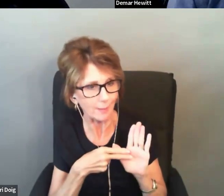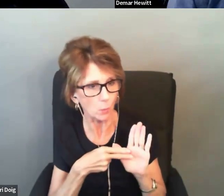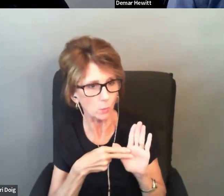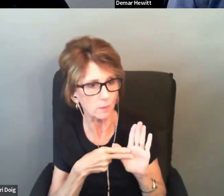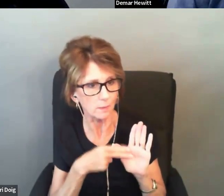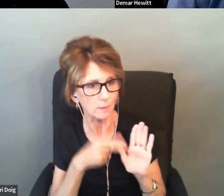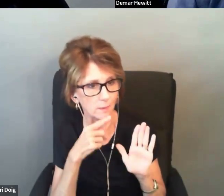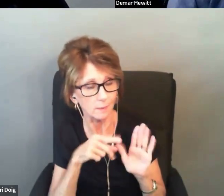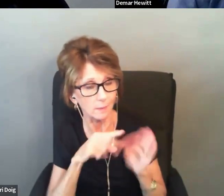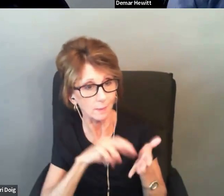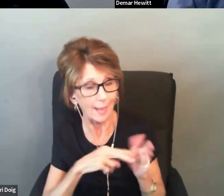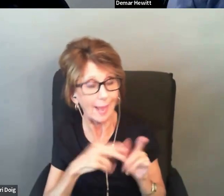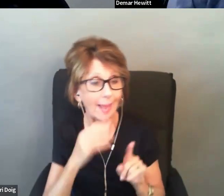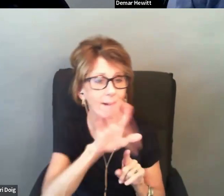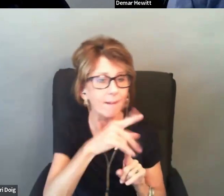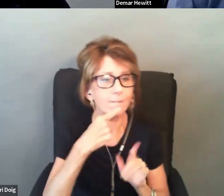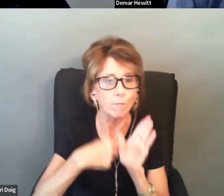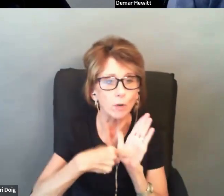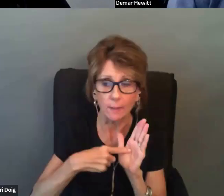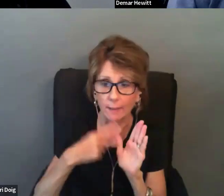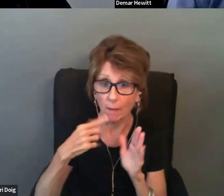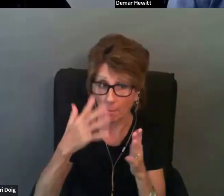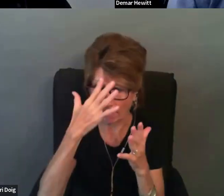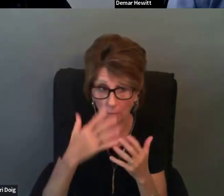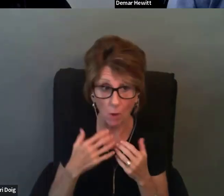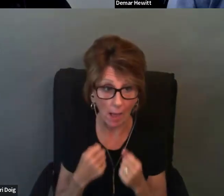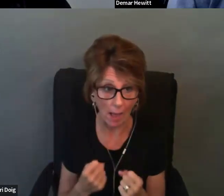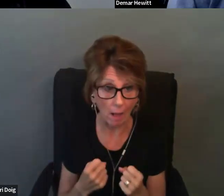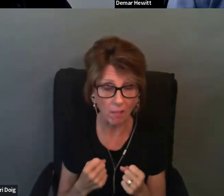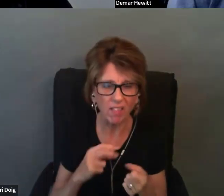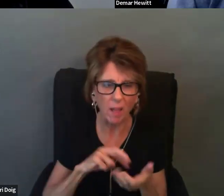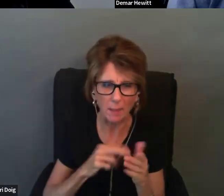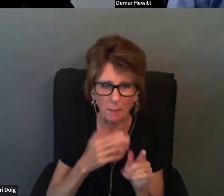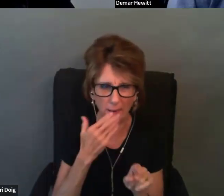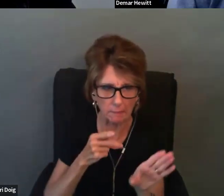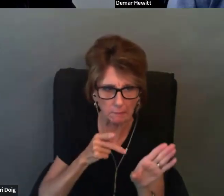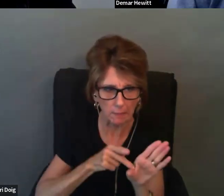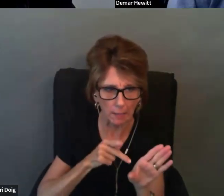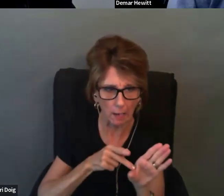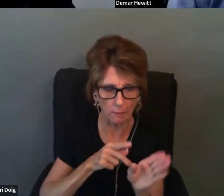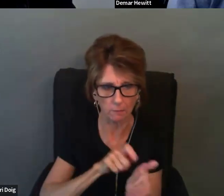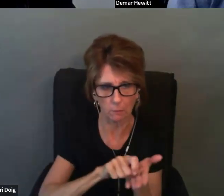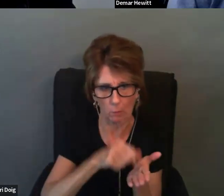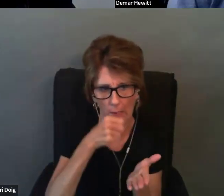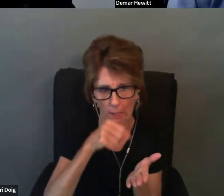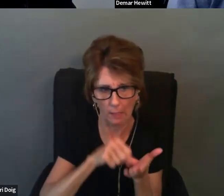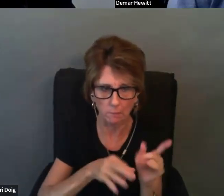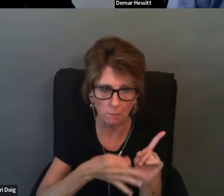mental health, then you're looking at a psychiatrist, or